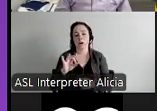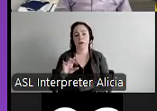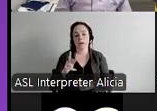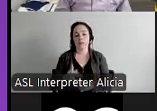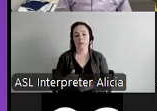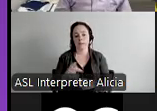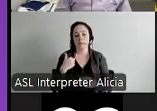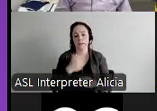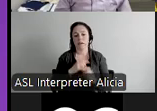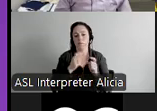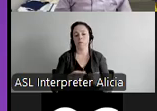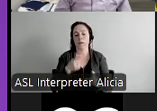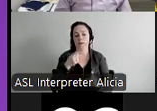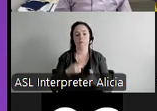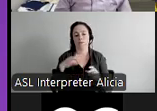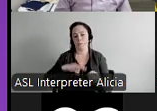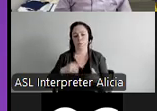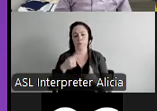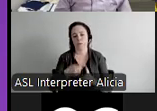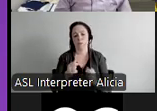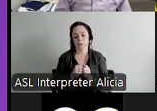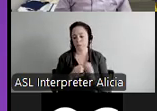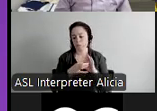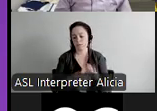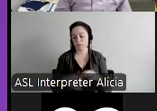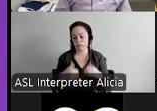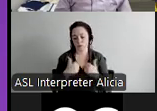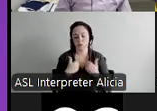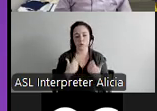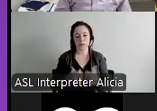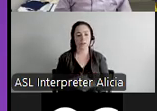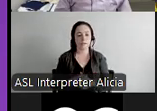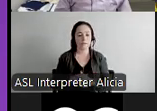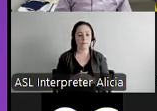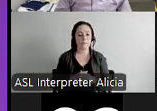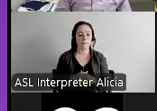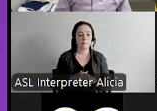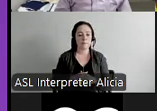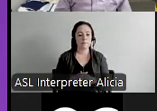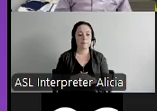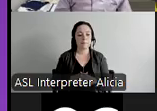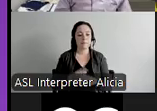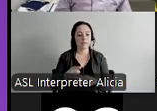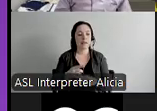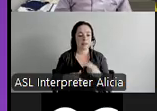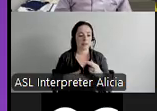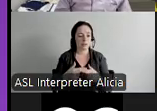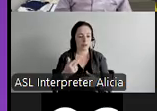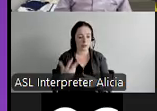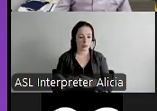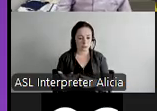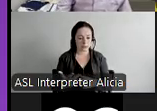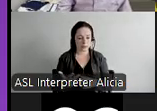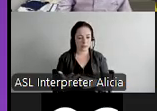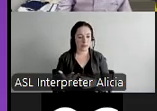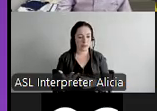for youth programming or projects that had a youth component. And that just wrapped up that year. And now we're going into